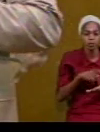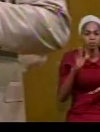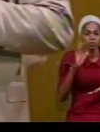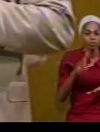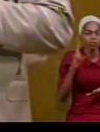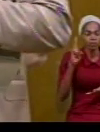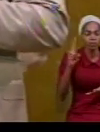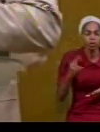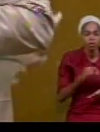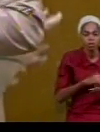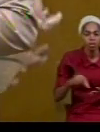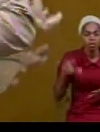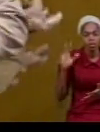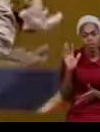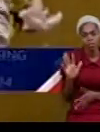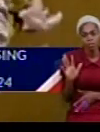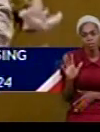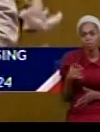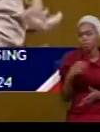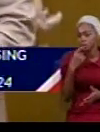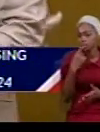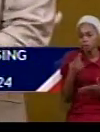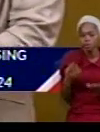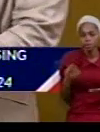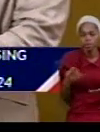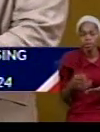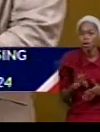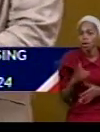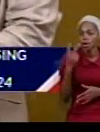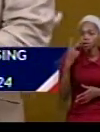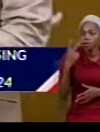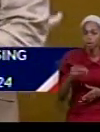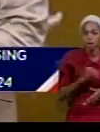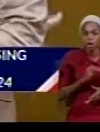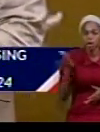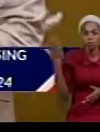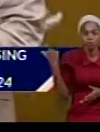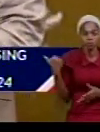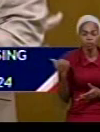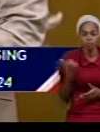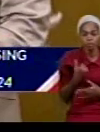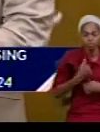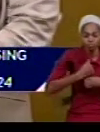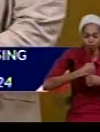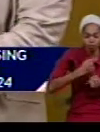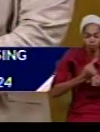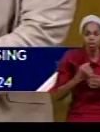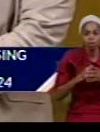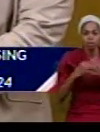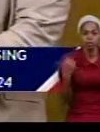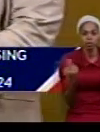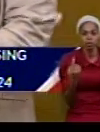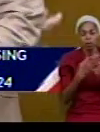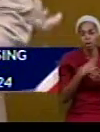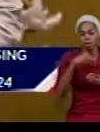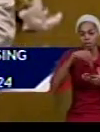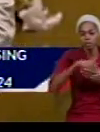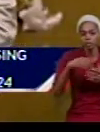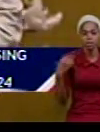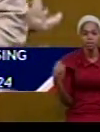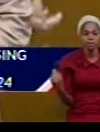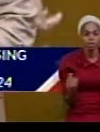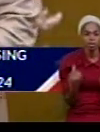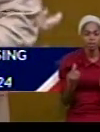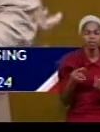Psalm 51, verse 5. It says, "Behold, I was shapen in iniquity, and in sin did